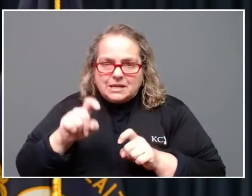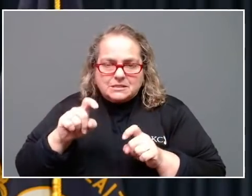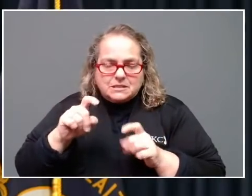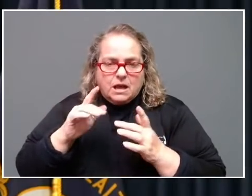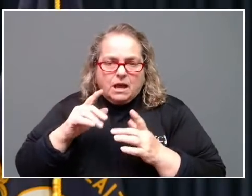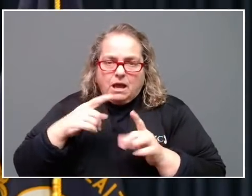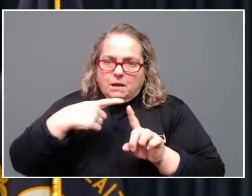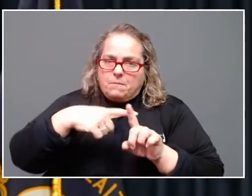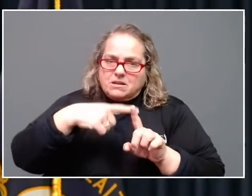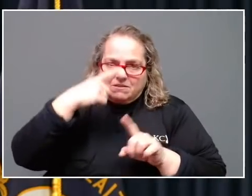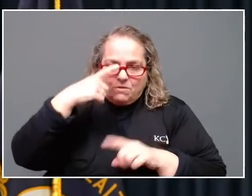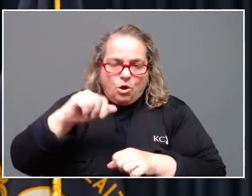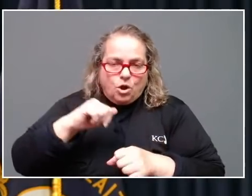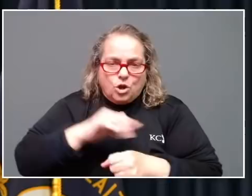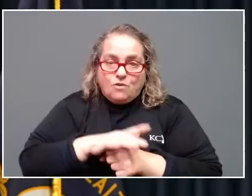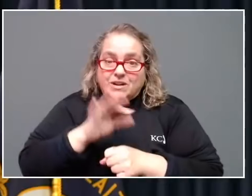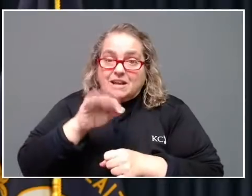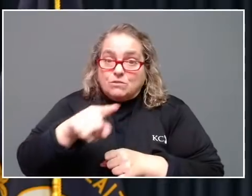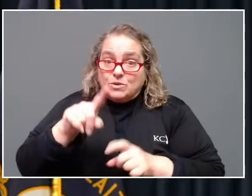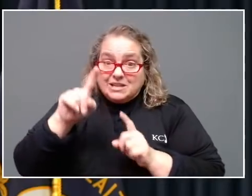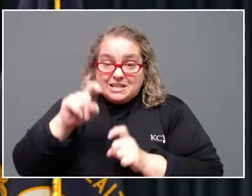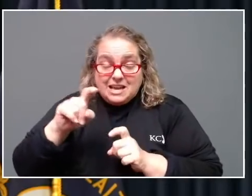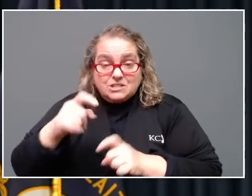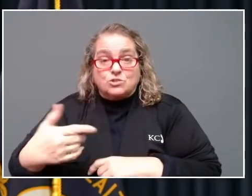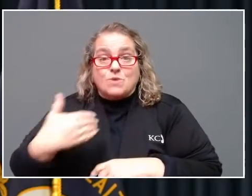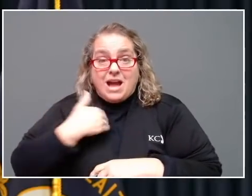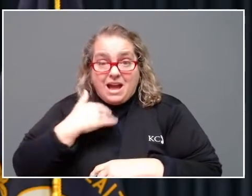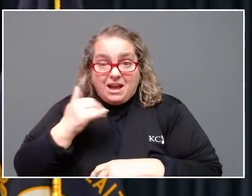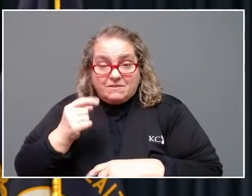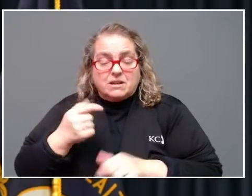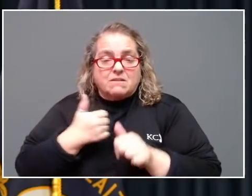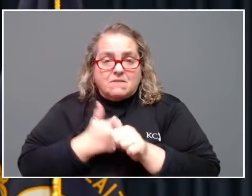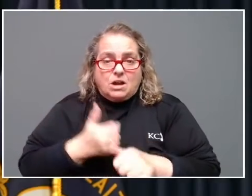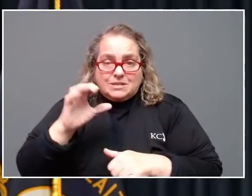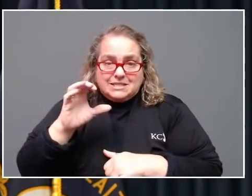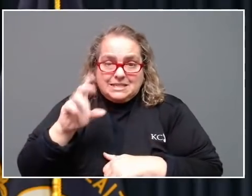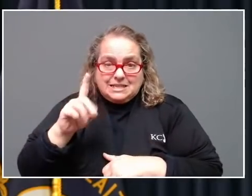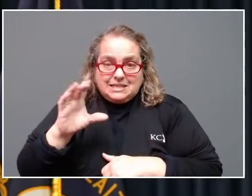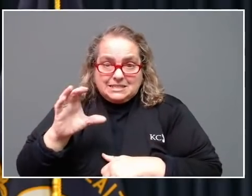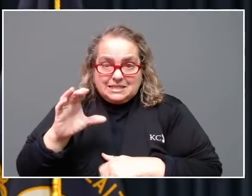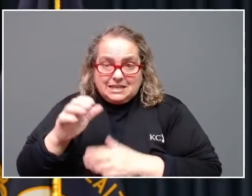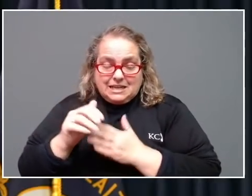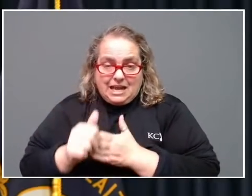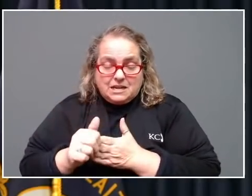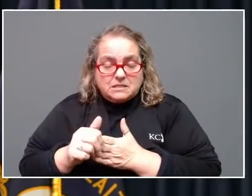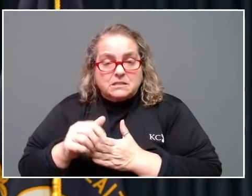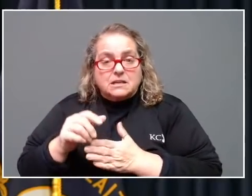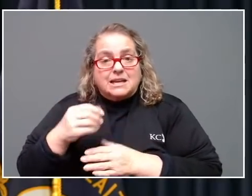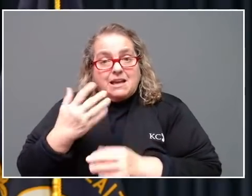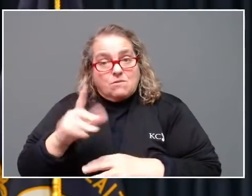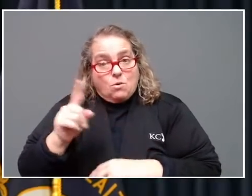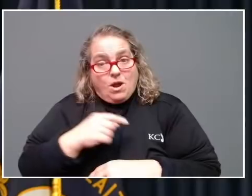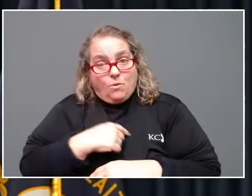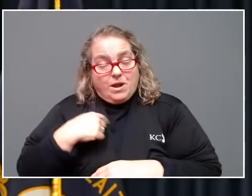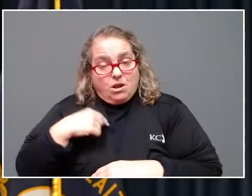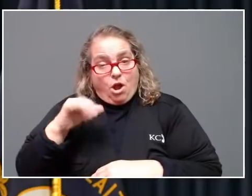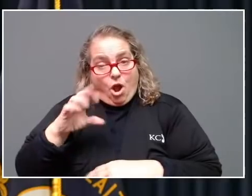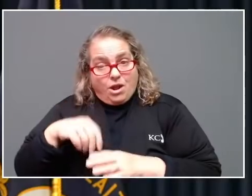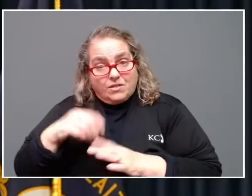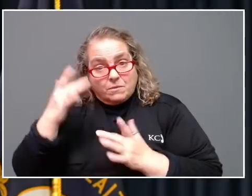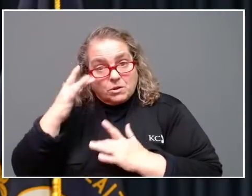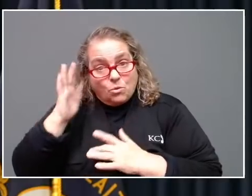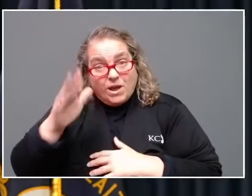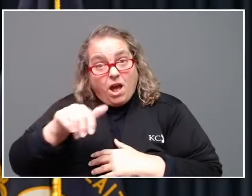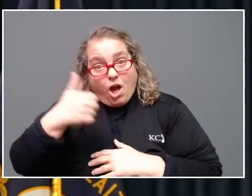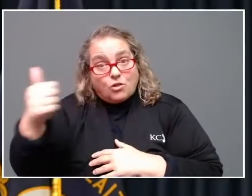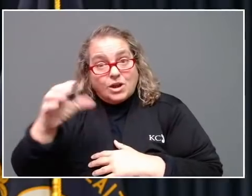that people, if they test positive, to follow CDC guidance. Given where we are in the pandemic, will other counties soon